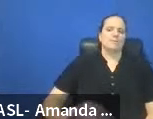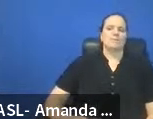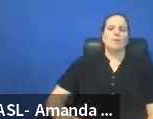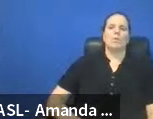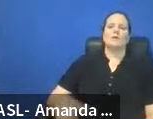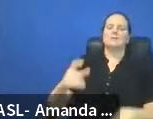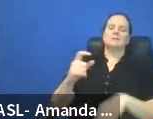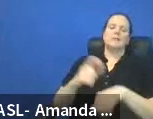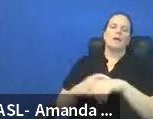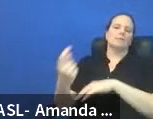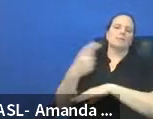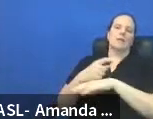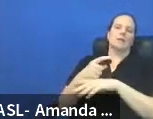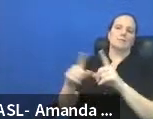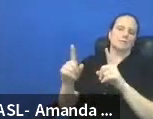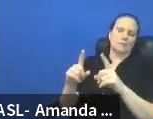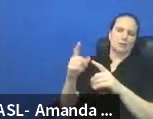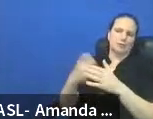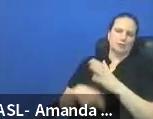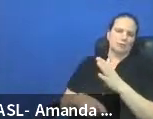different toll would be charged,